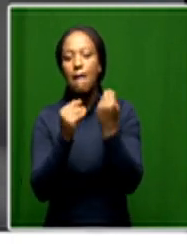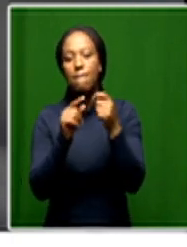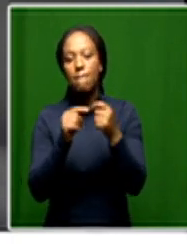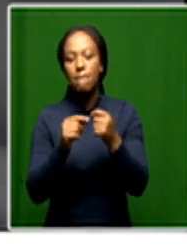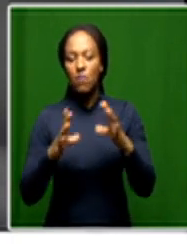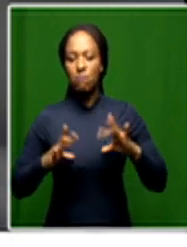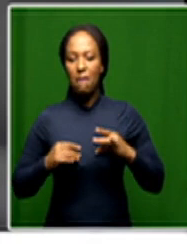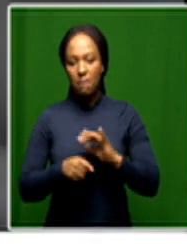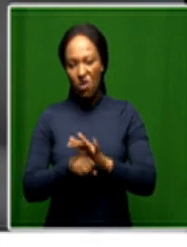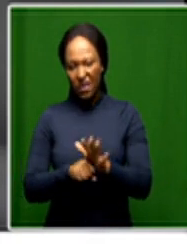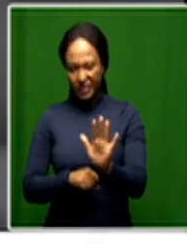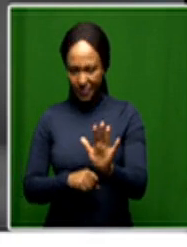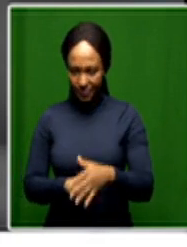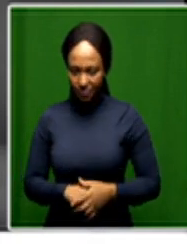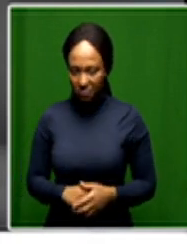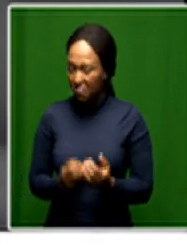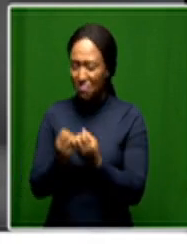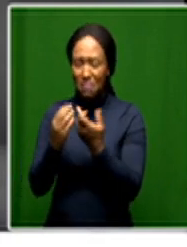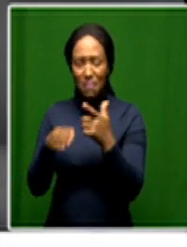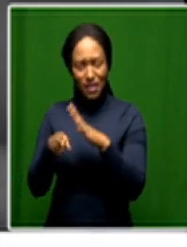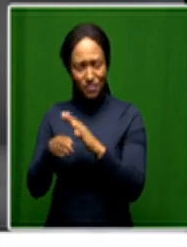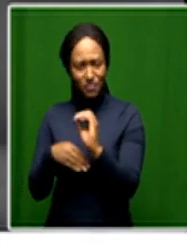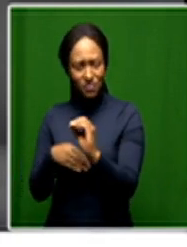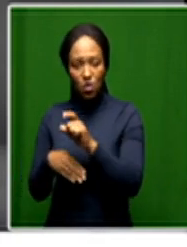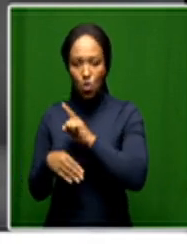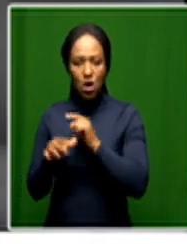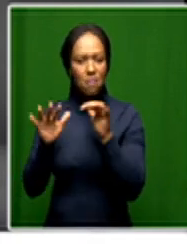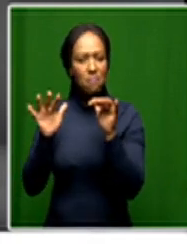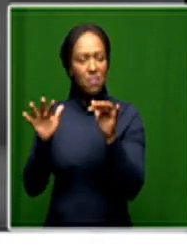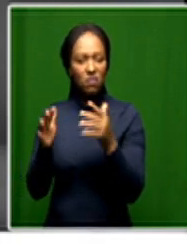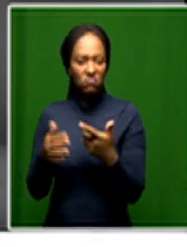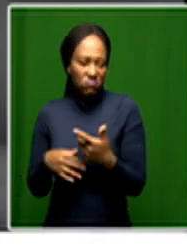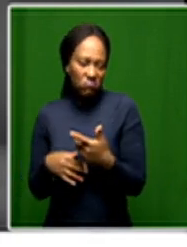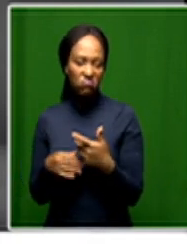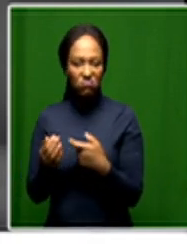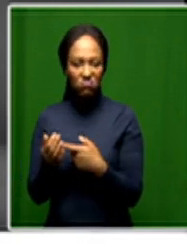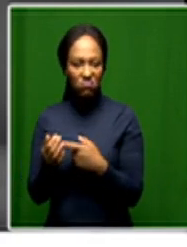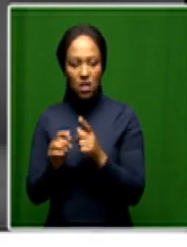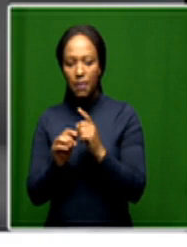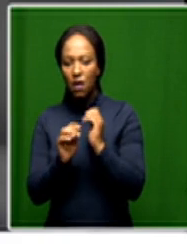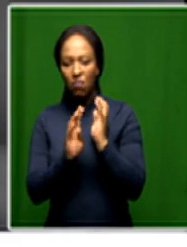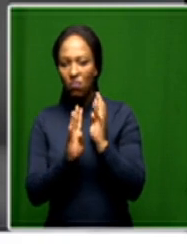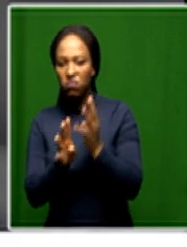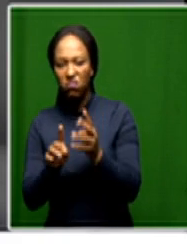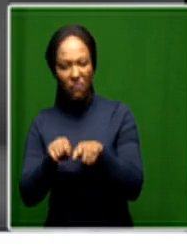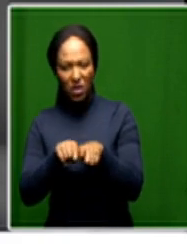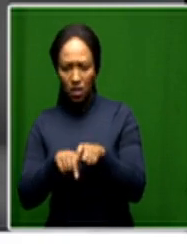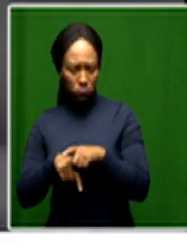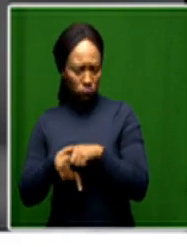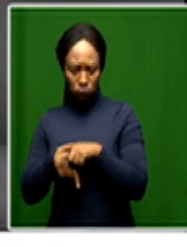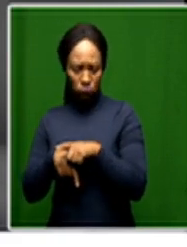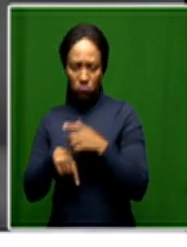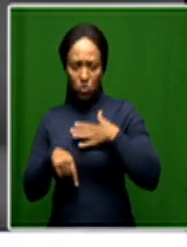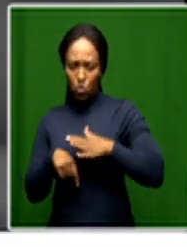think there's a whole lot of reasons why that people are not presenting to test,